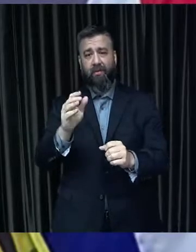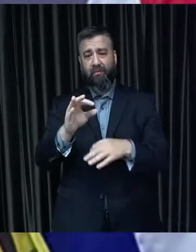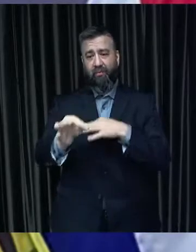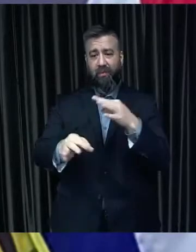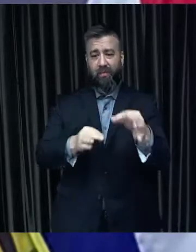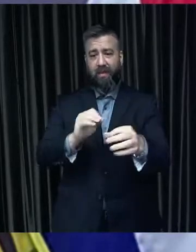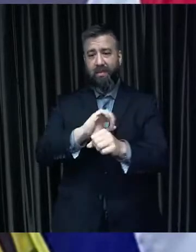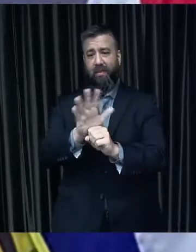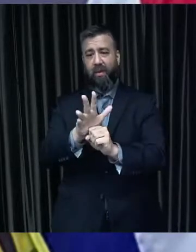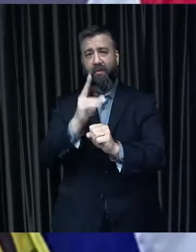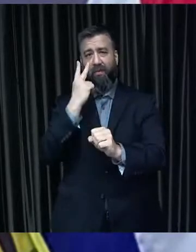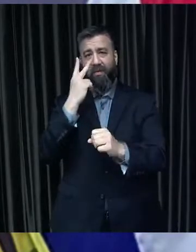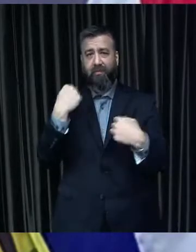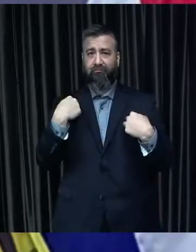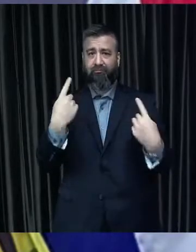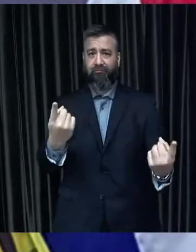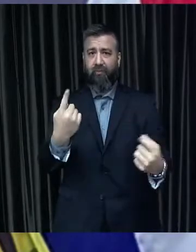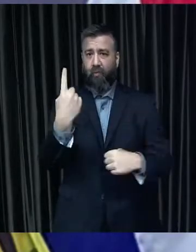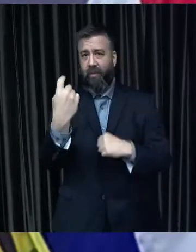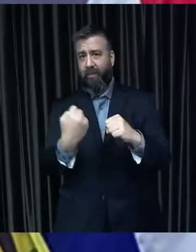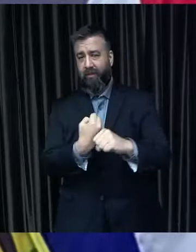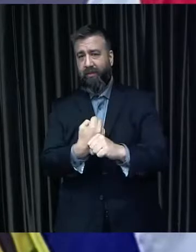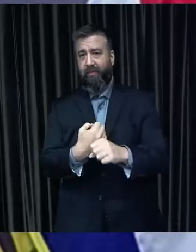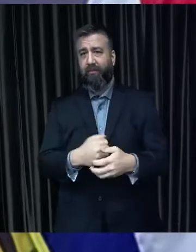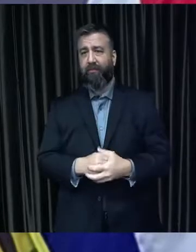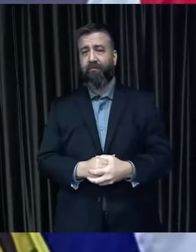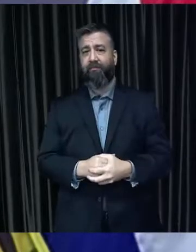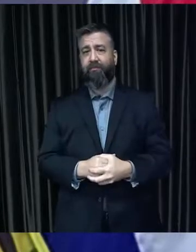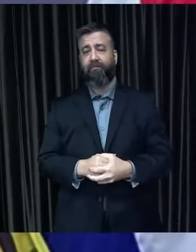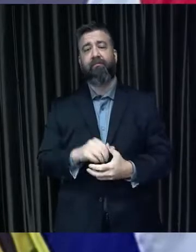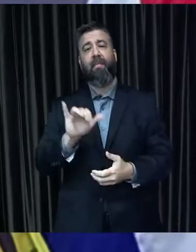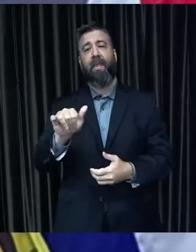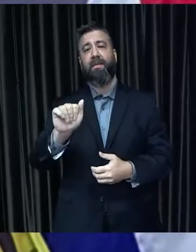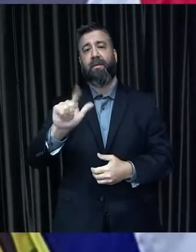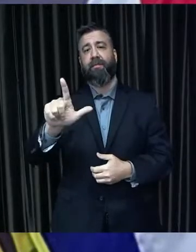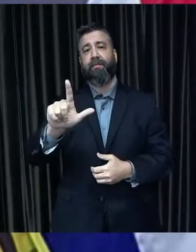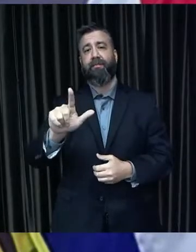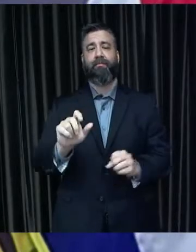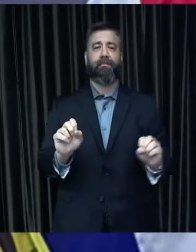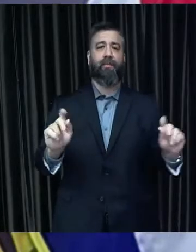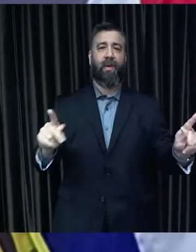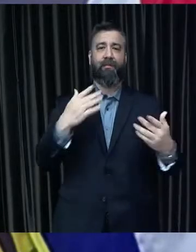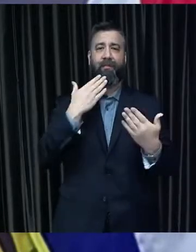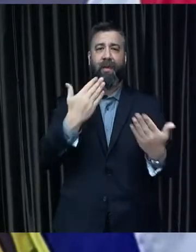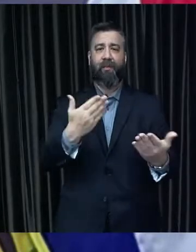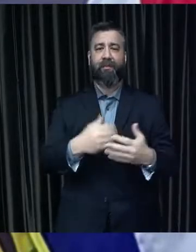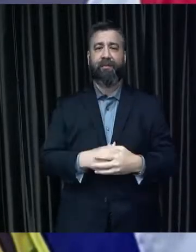over the past year. Okay, thank you.